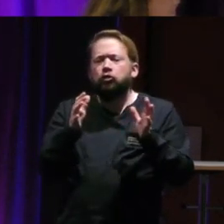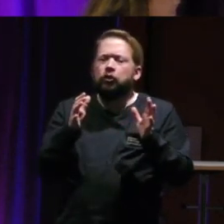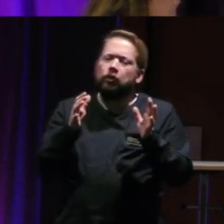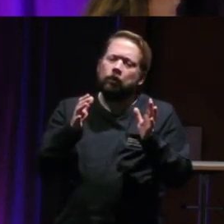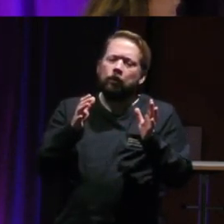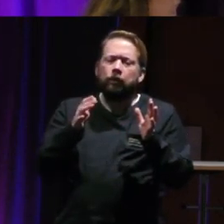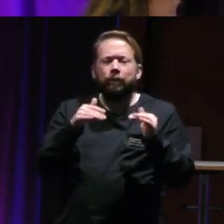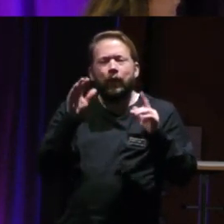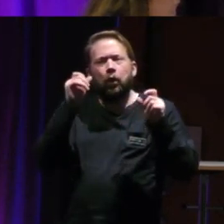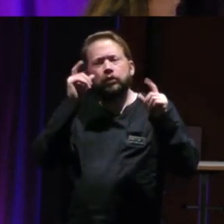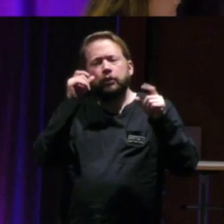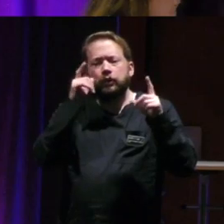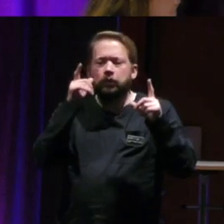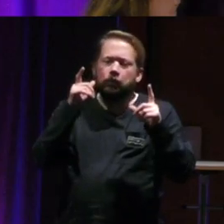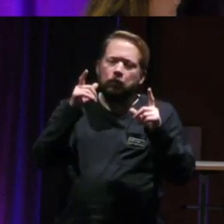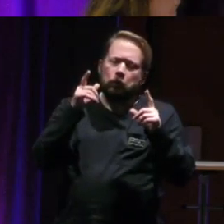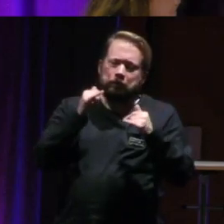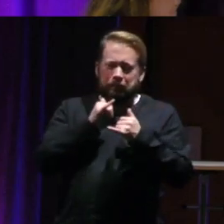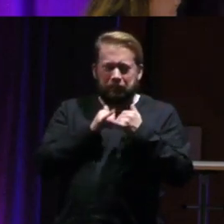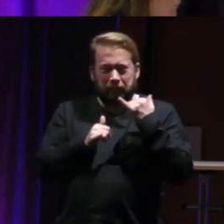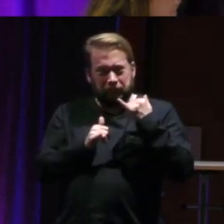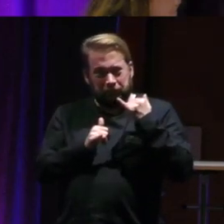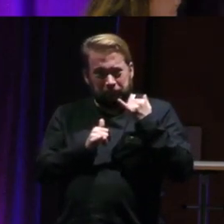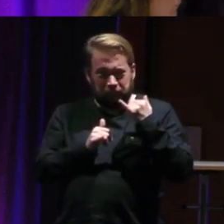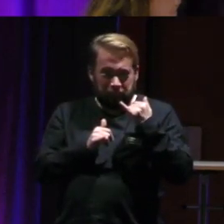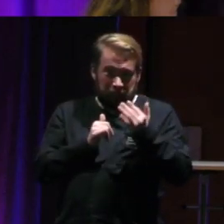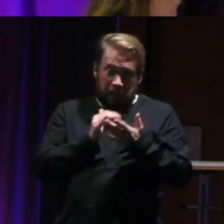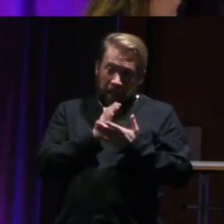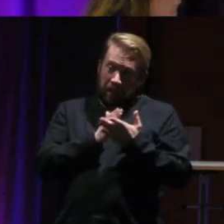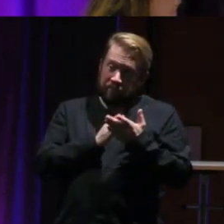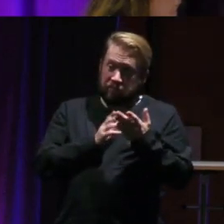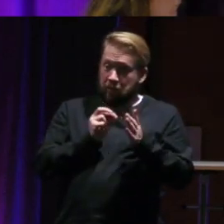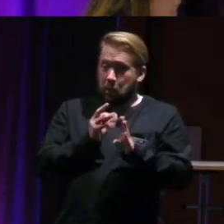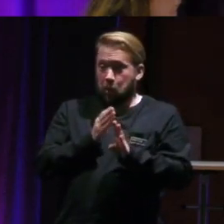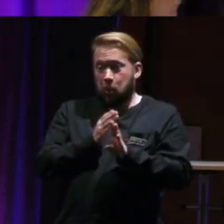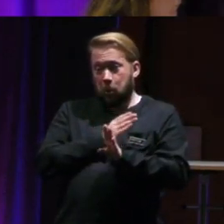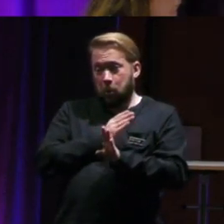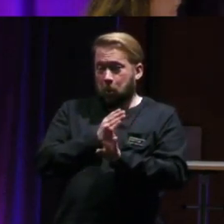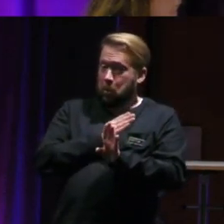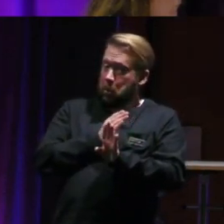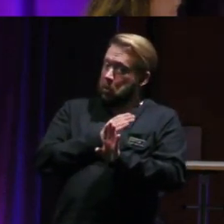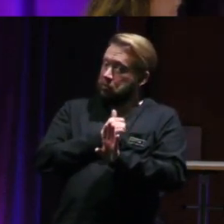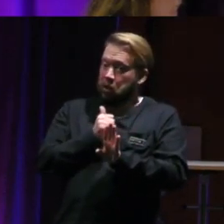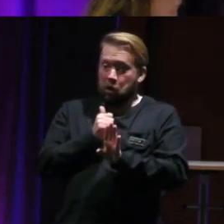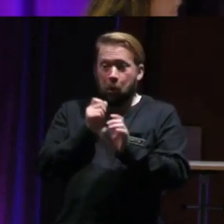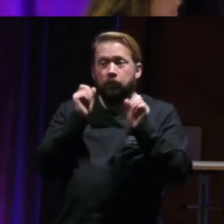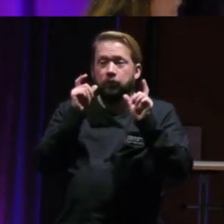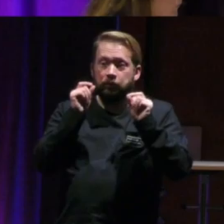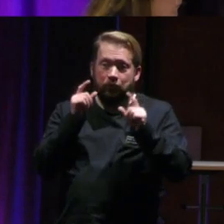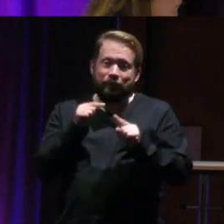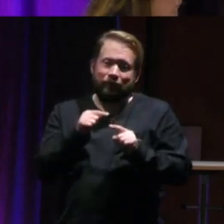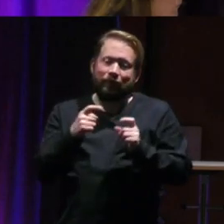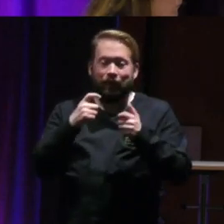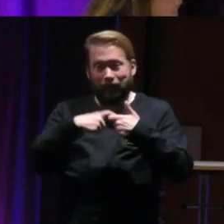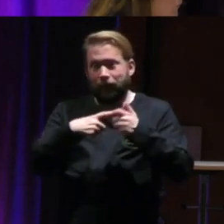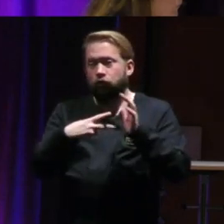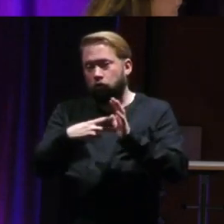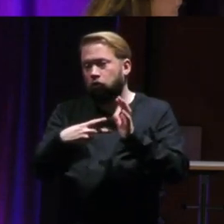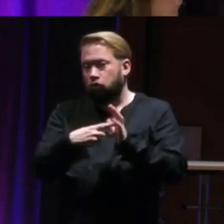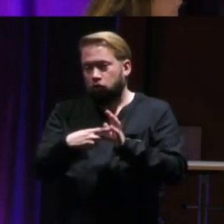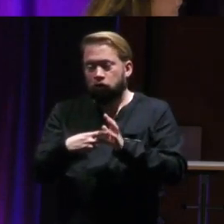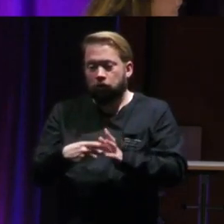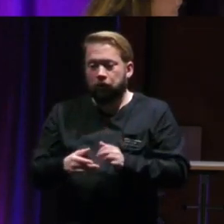during last, I think, year, half of the year, just like this. Amazing